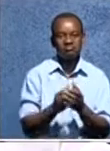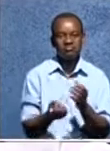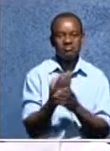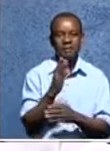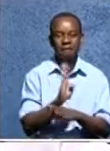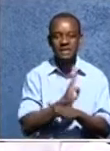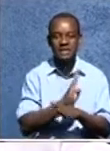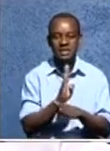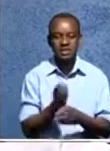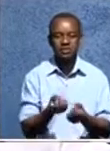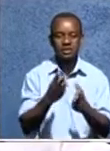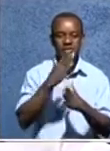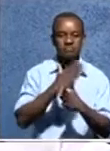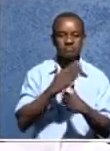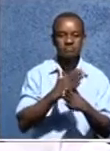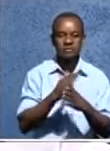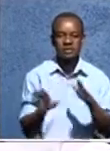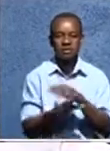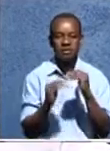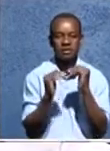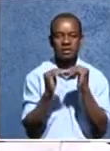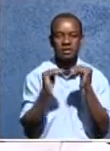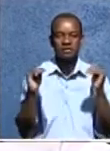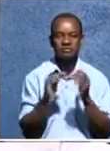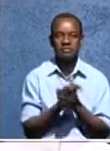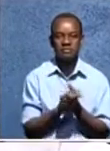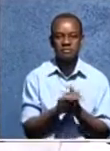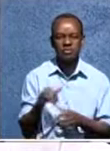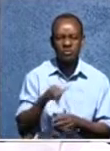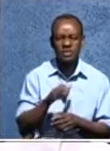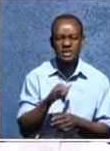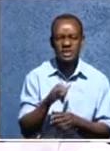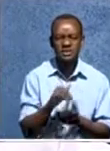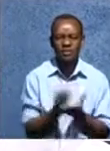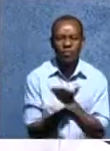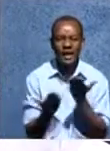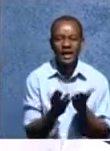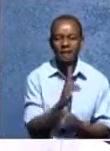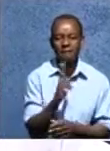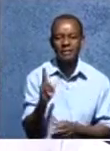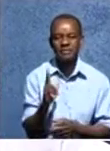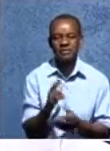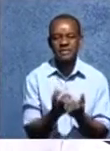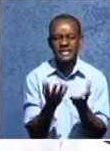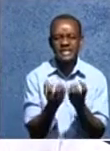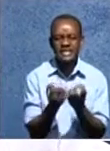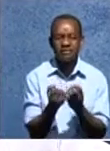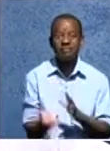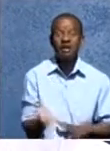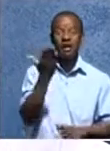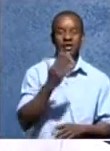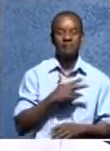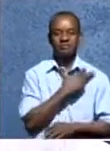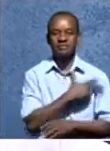lower level where people do not need much of a high academic qualification, but more semi to